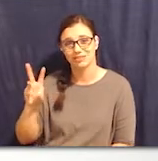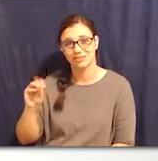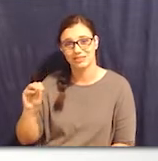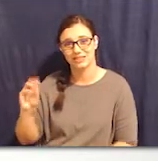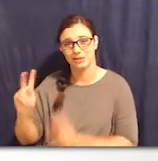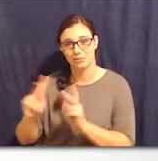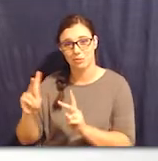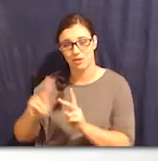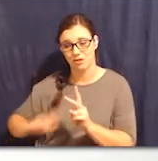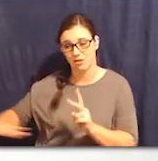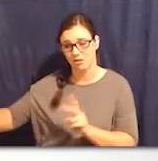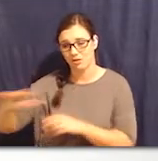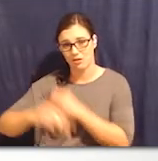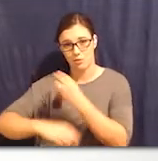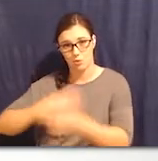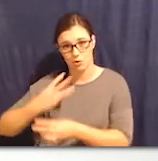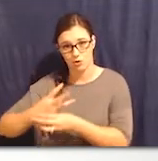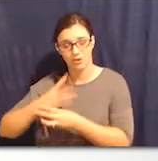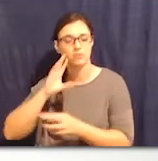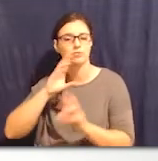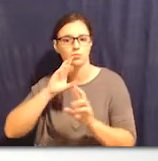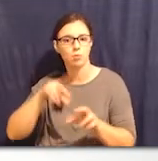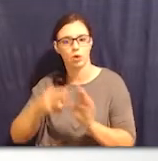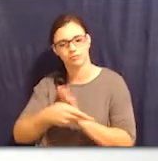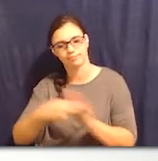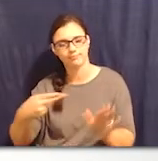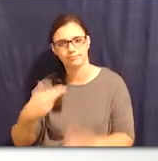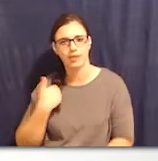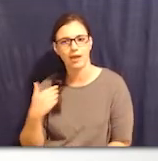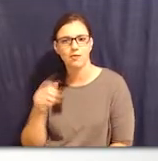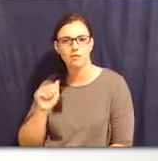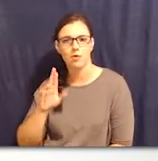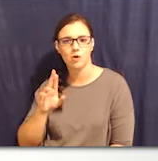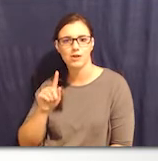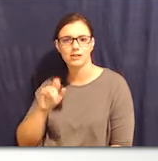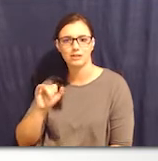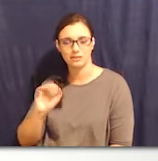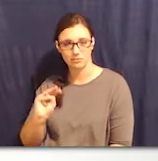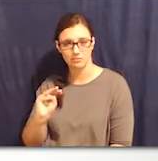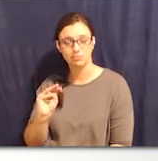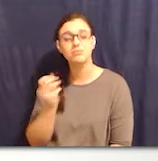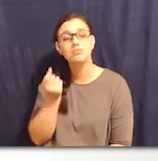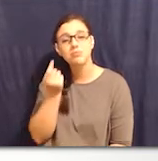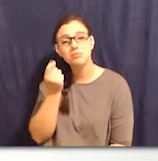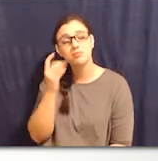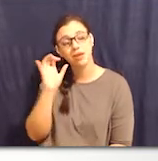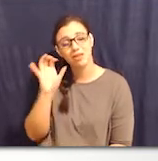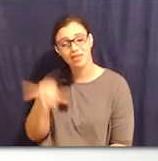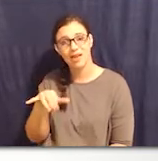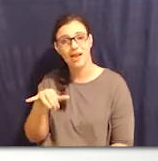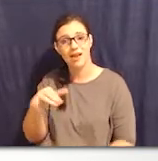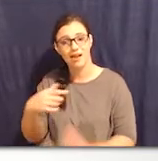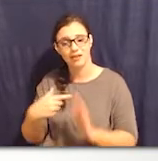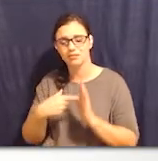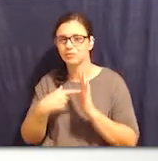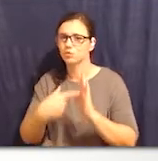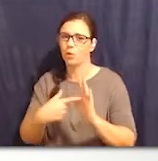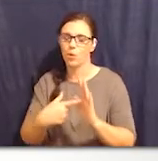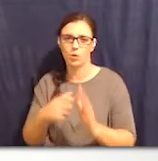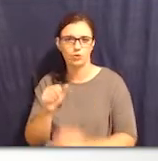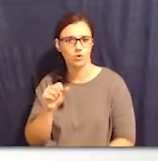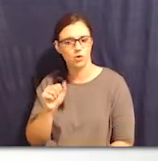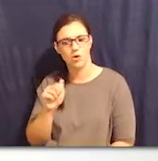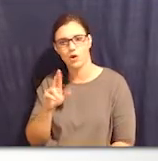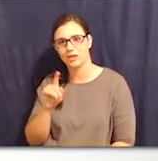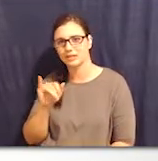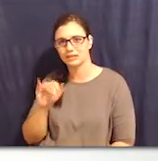in 160 individuals around the world are reported to have autism. These statistics